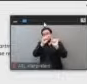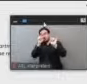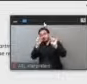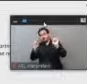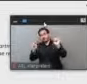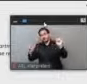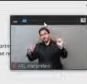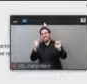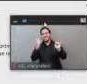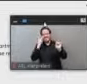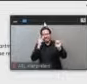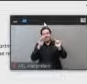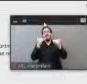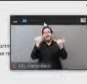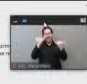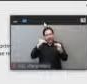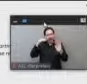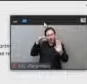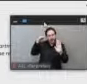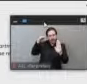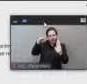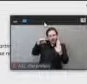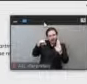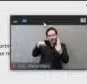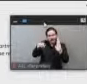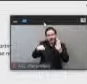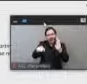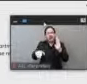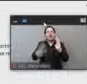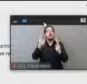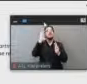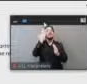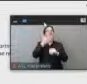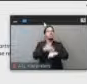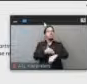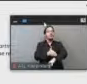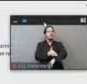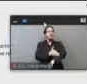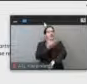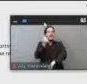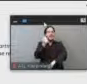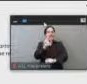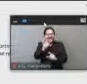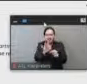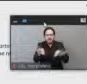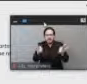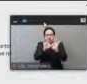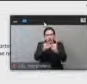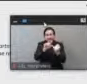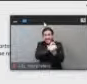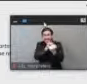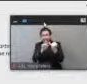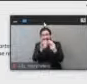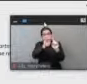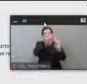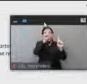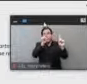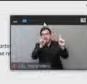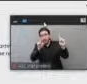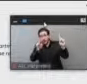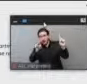now gradually coming out of. Pay particular attention to the very end of the curve. It's still